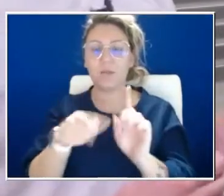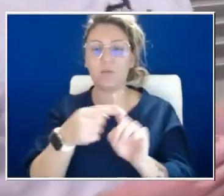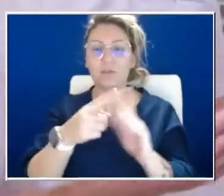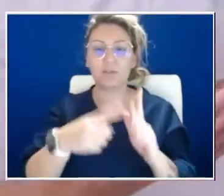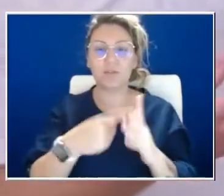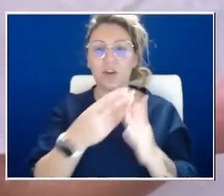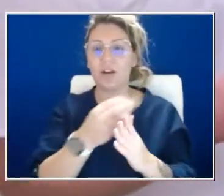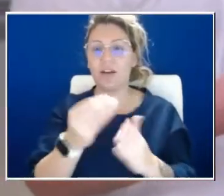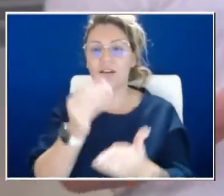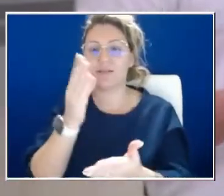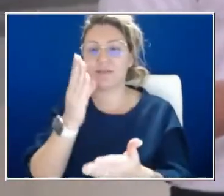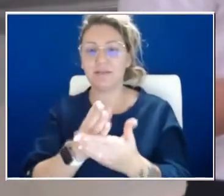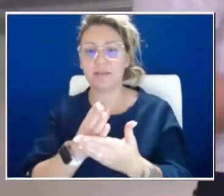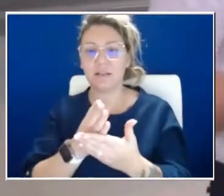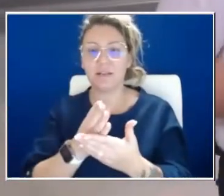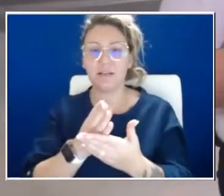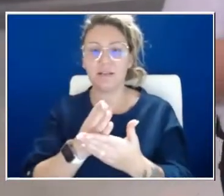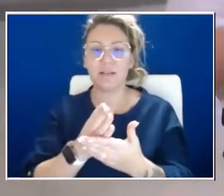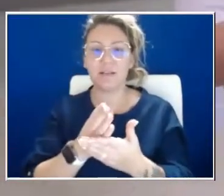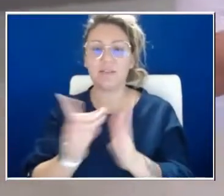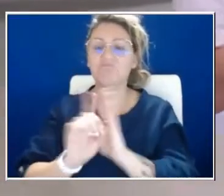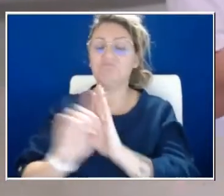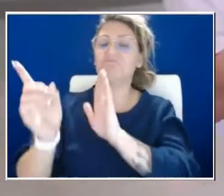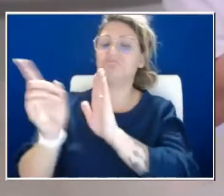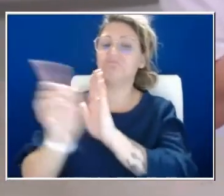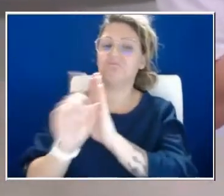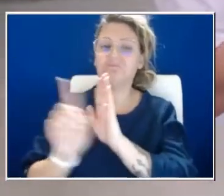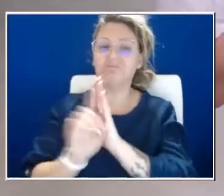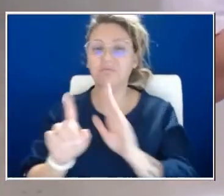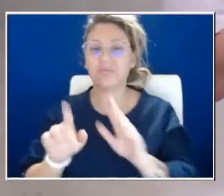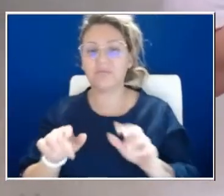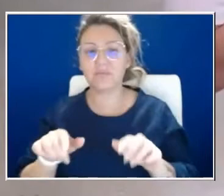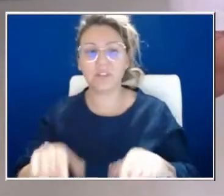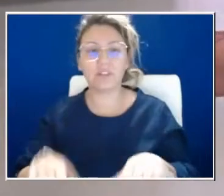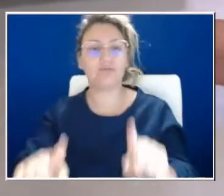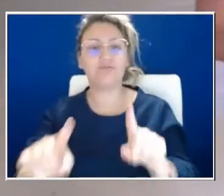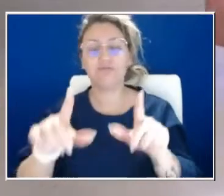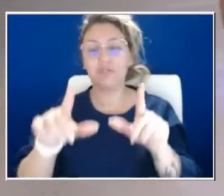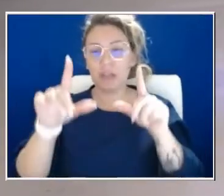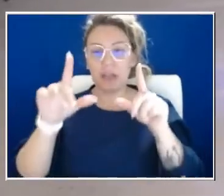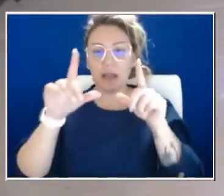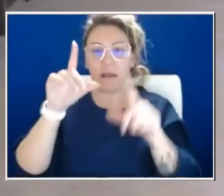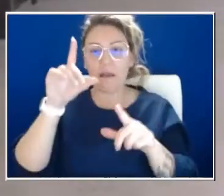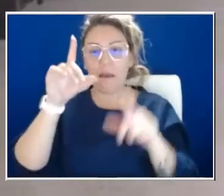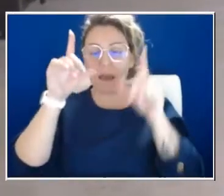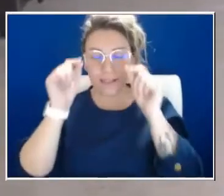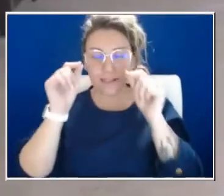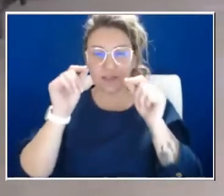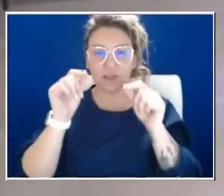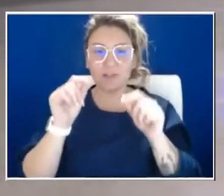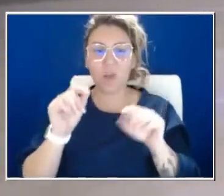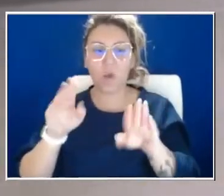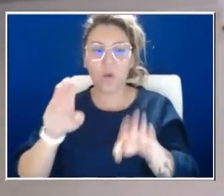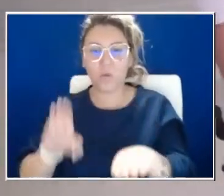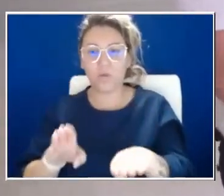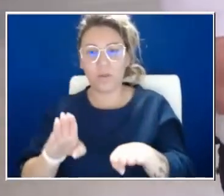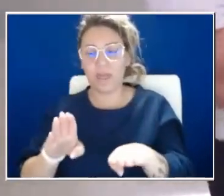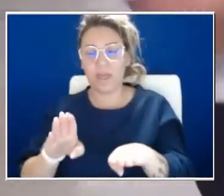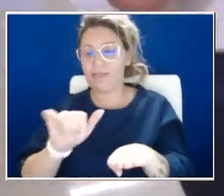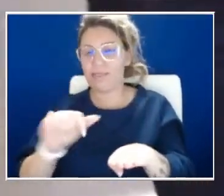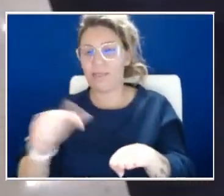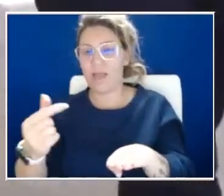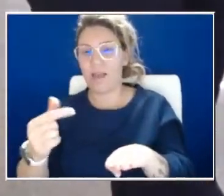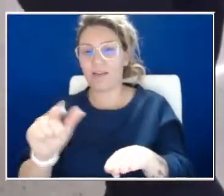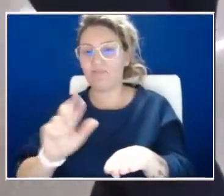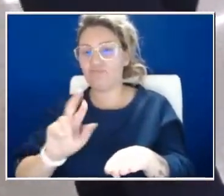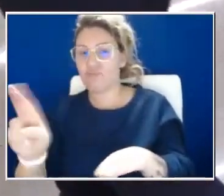And then as we move on, he'll do eyes closed, single leg on his right, eyes closed, single leg on his left. He'll even go into eyes